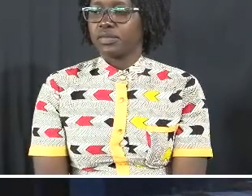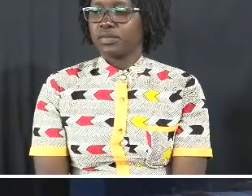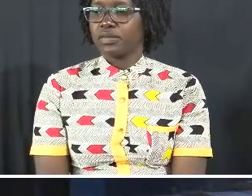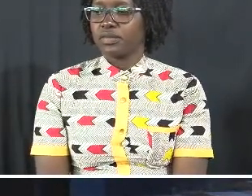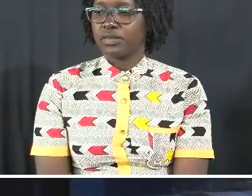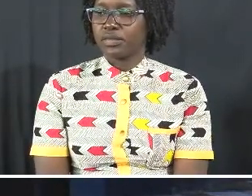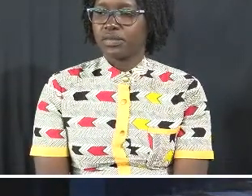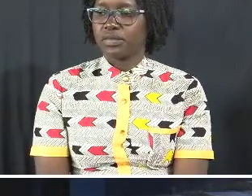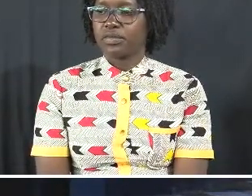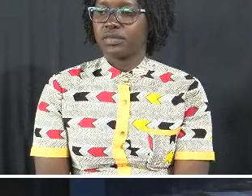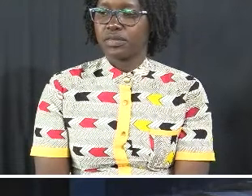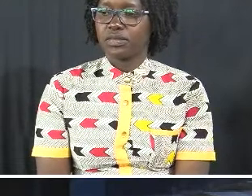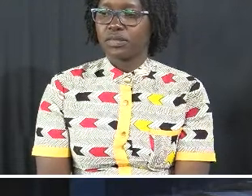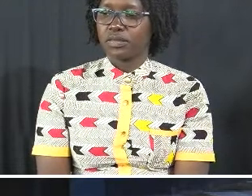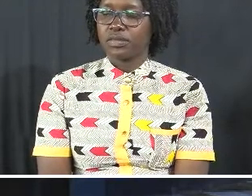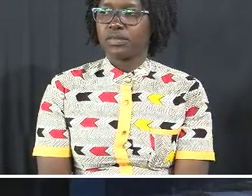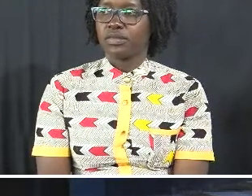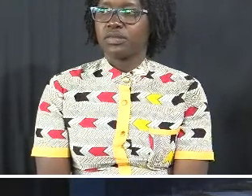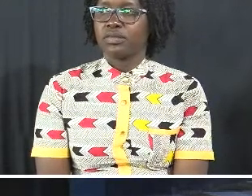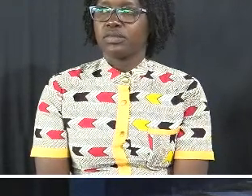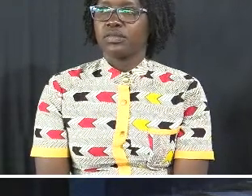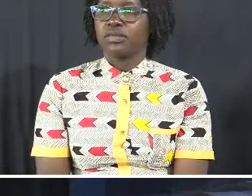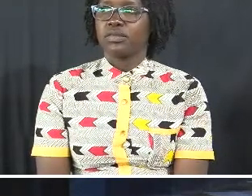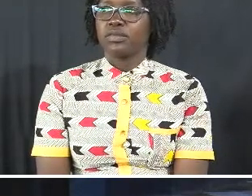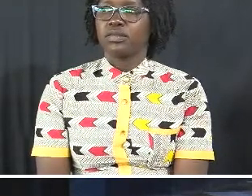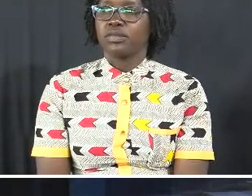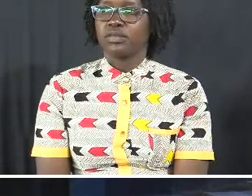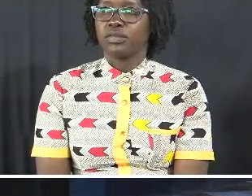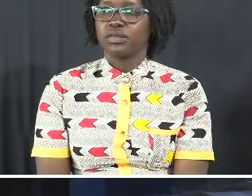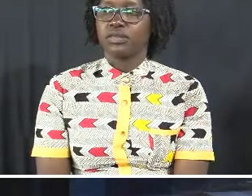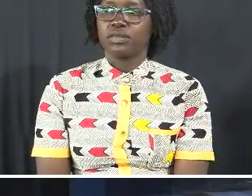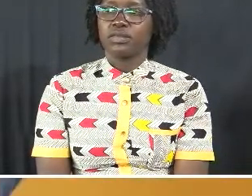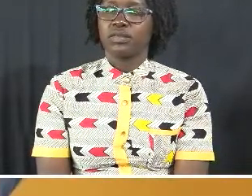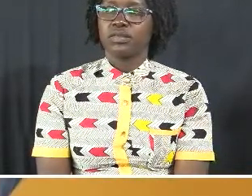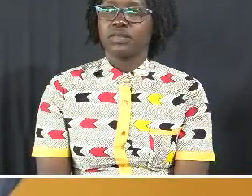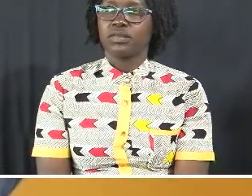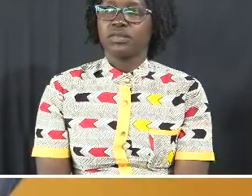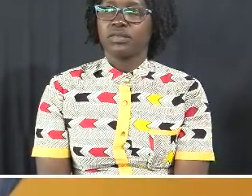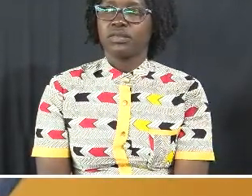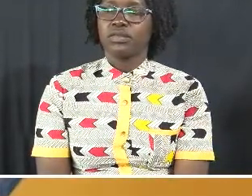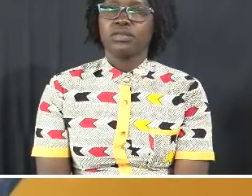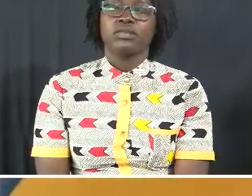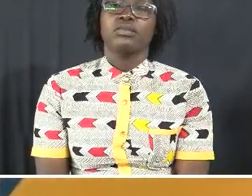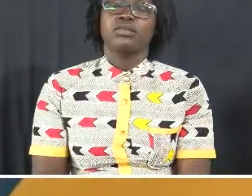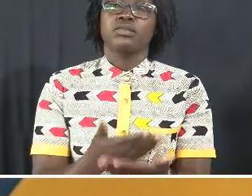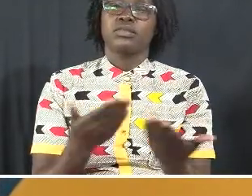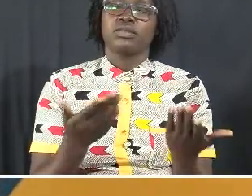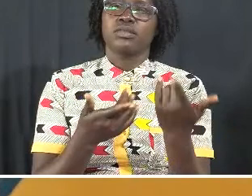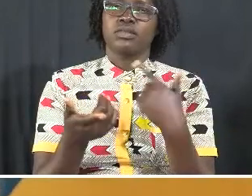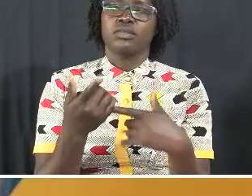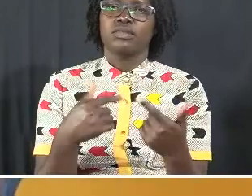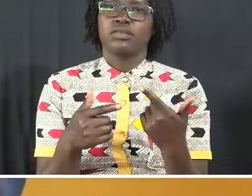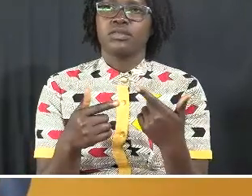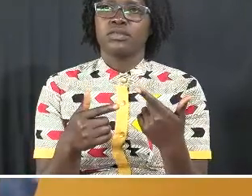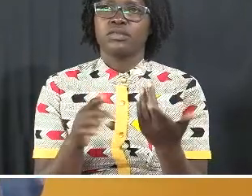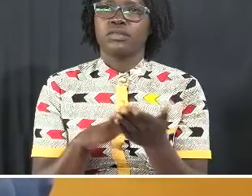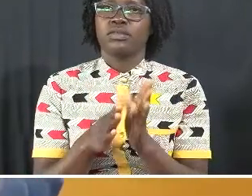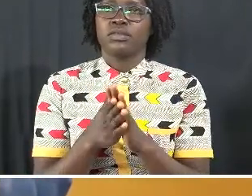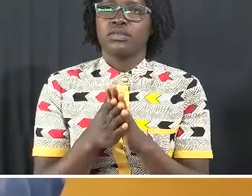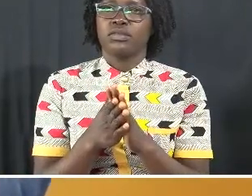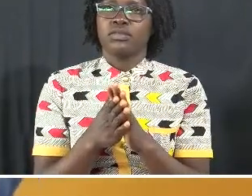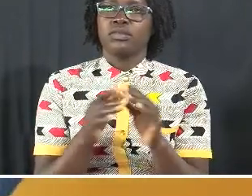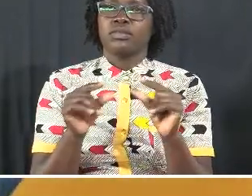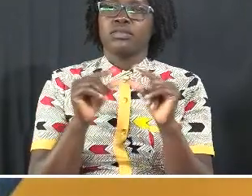of havoc to the church of God? And what happened? How did he come over this side and became one